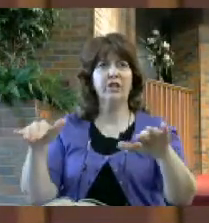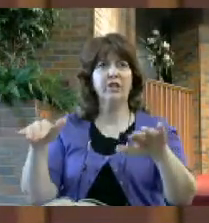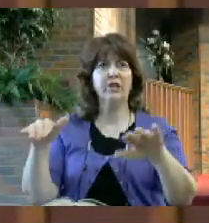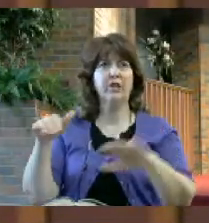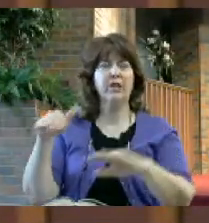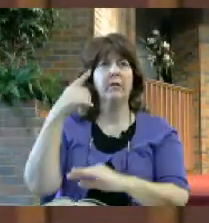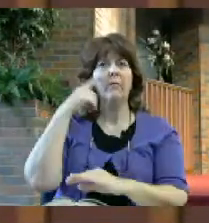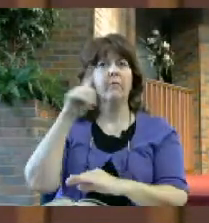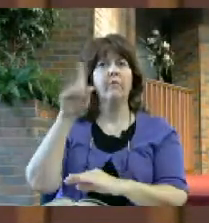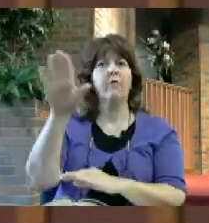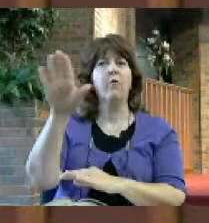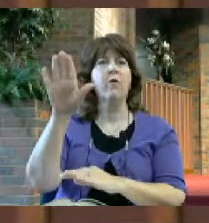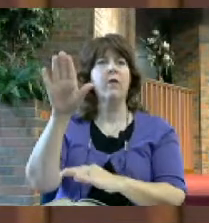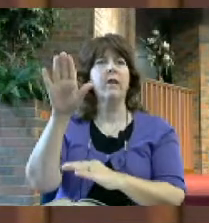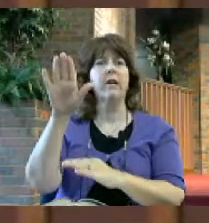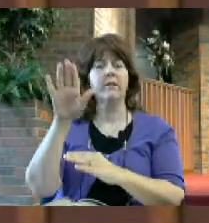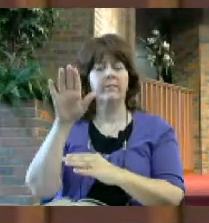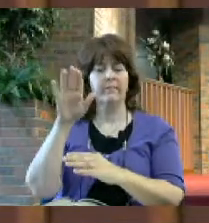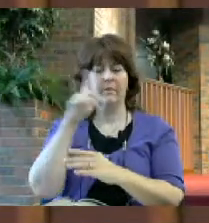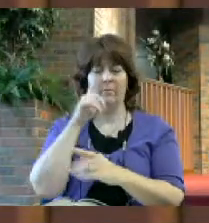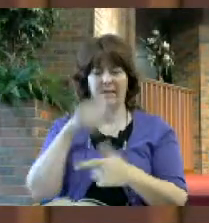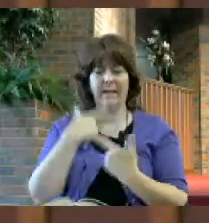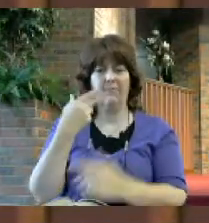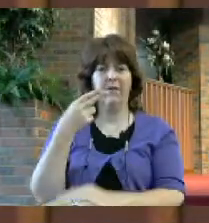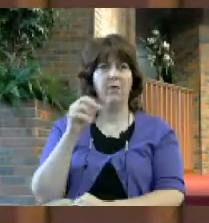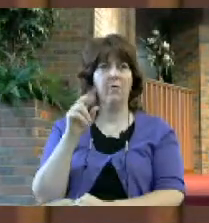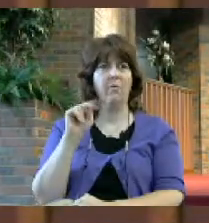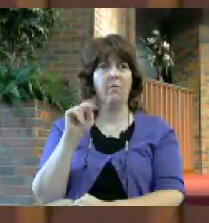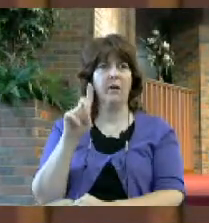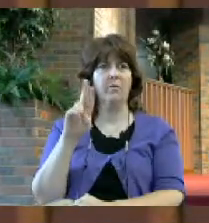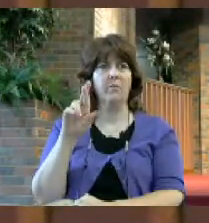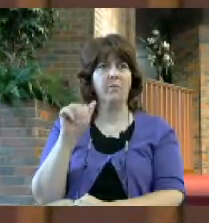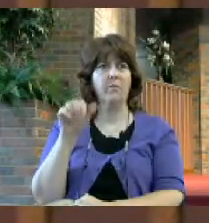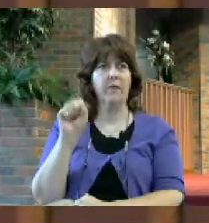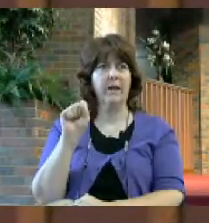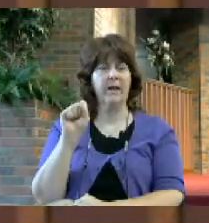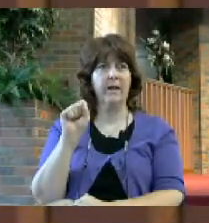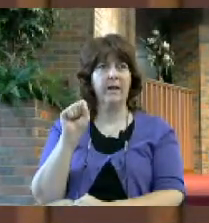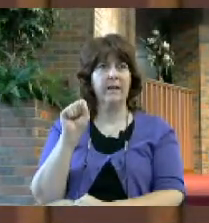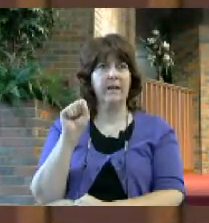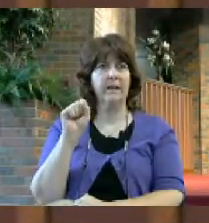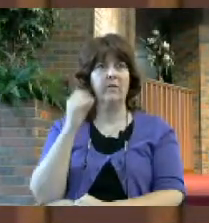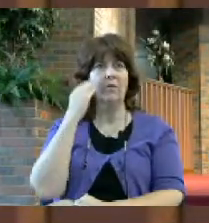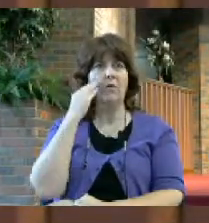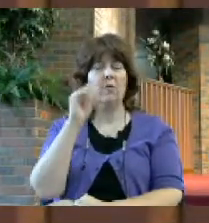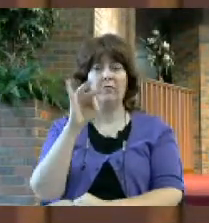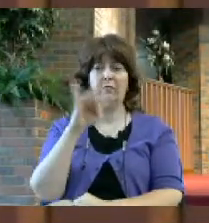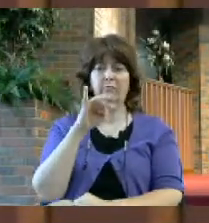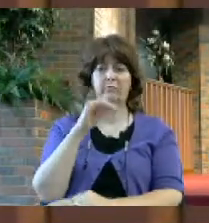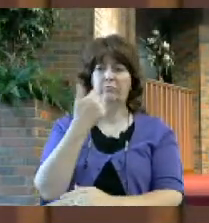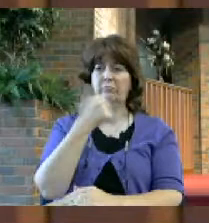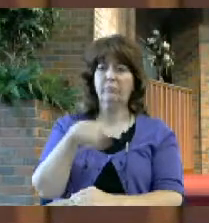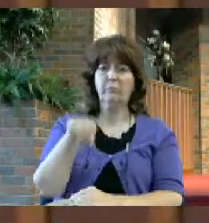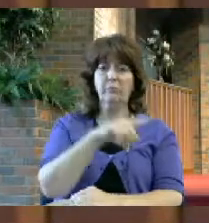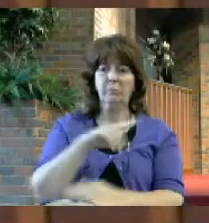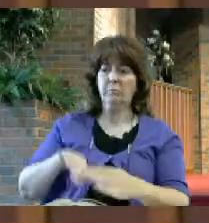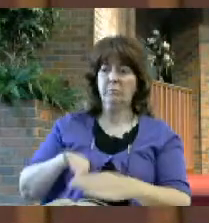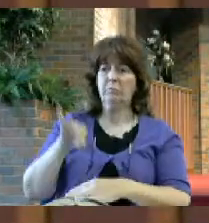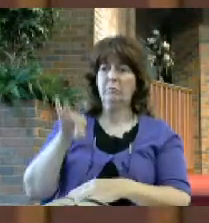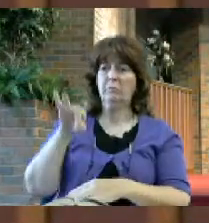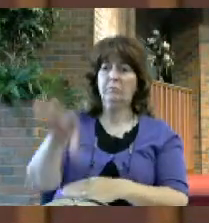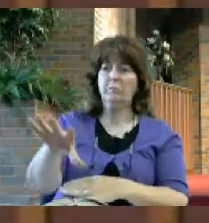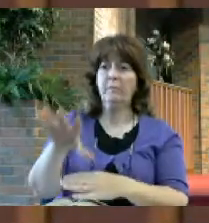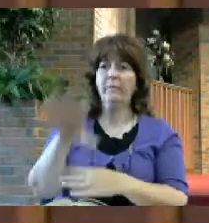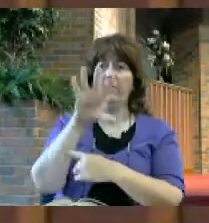for school this year, the cost is $50. You've probably heard of us talk about that before. The schooling is free there, but